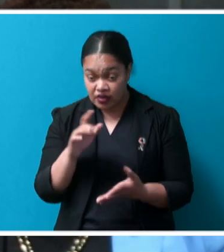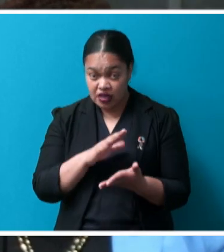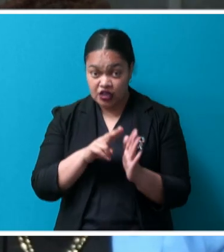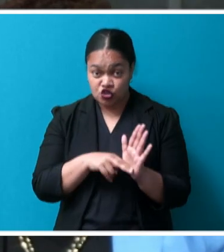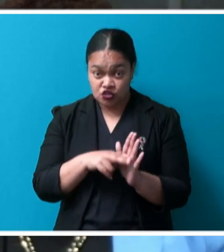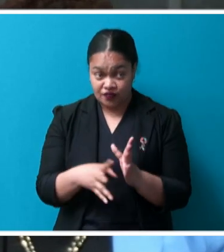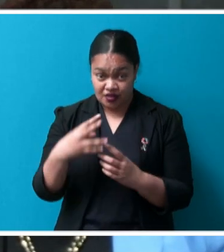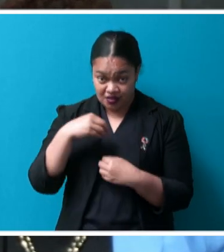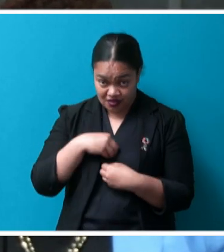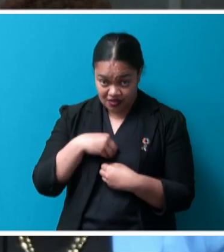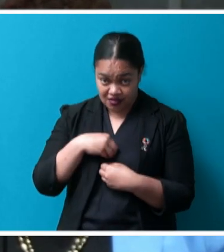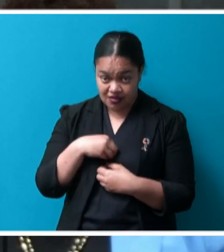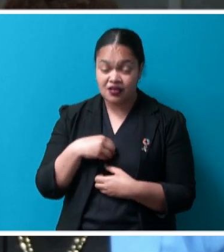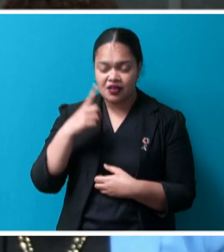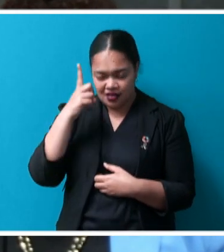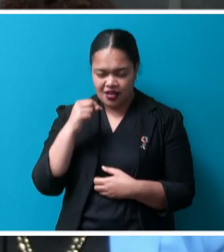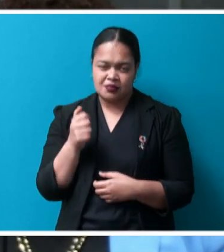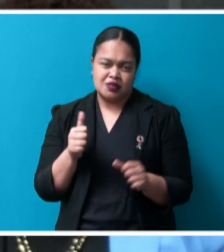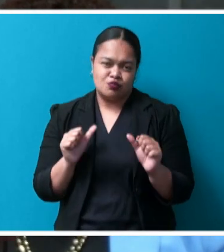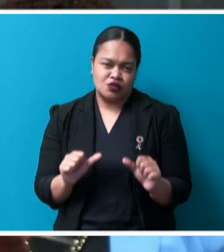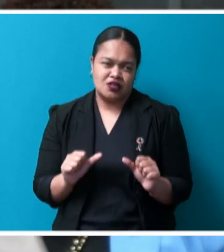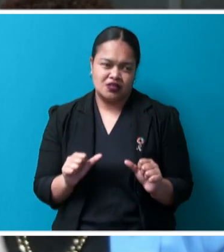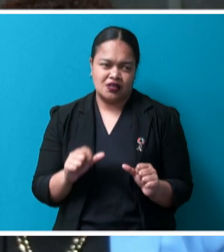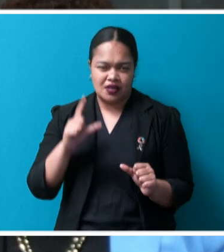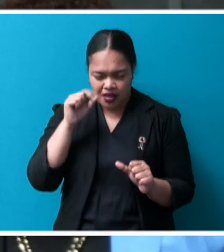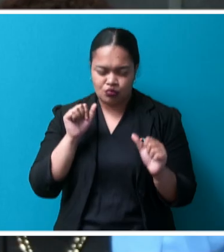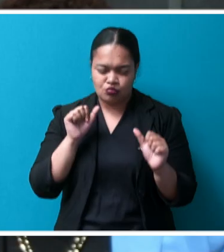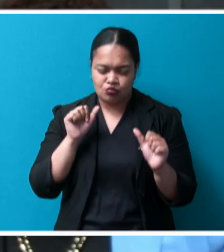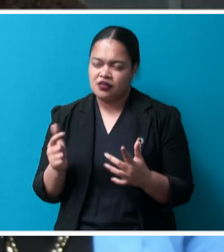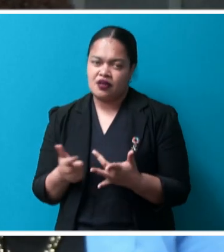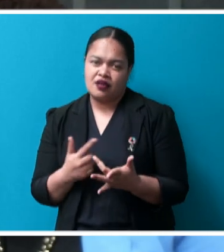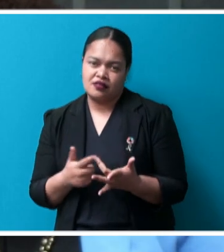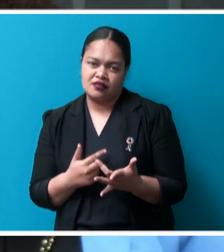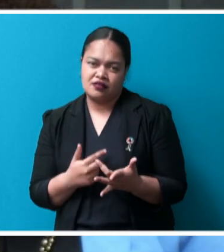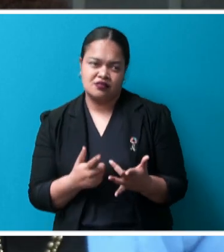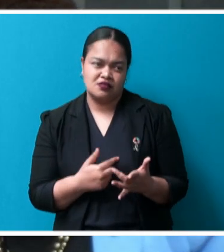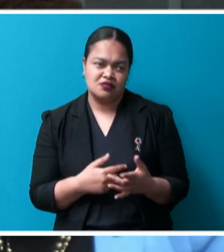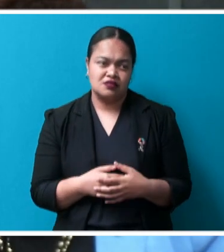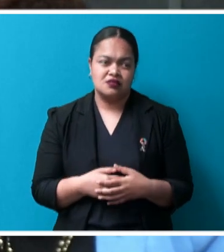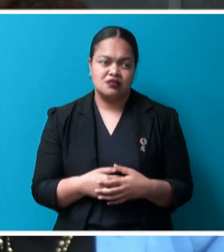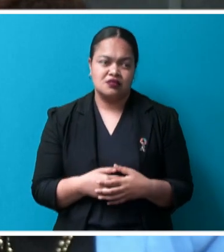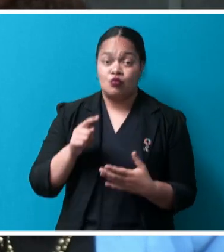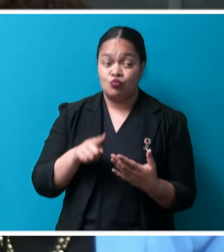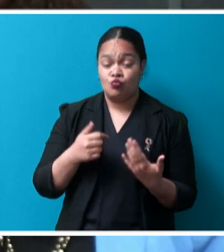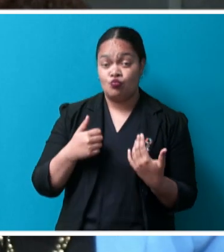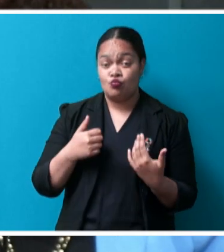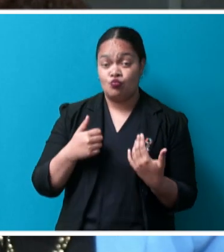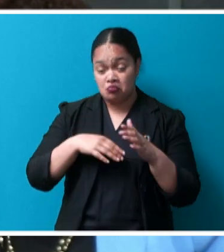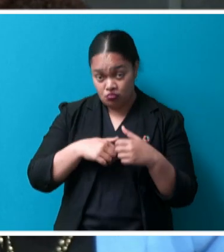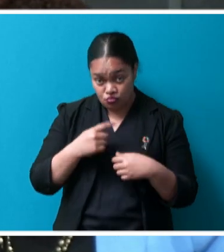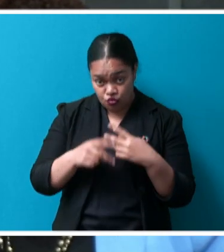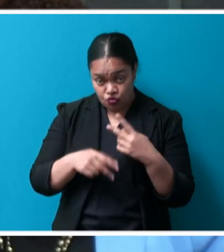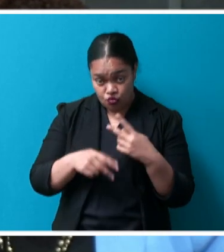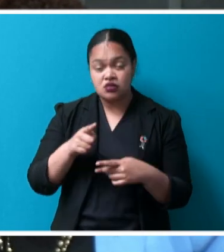their status can be protected and can protect others. Here the progress is clear. The number